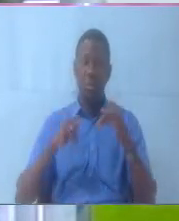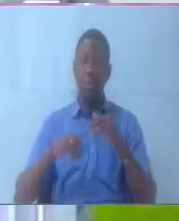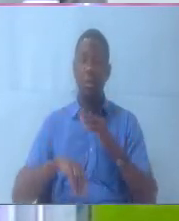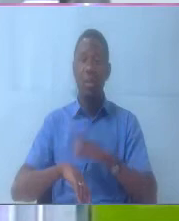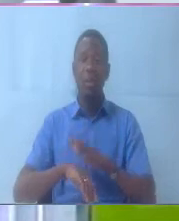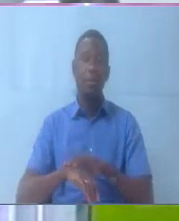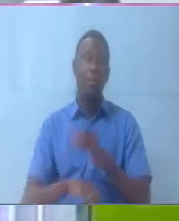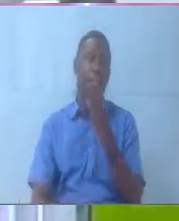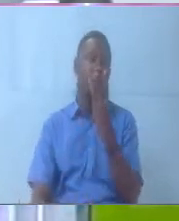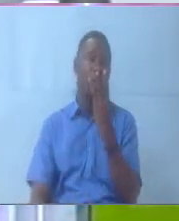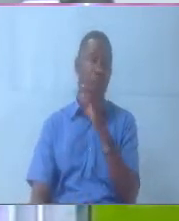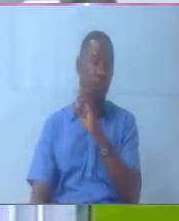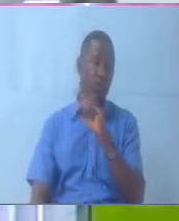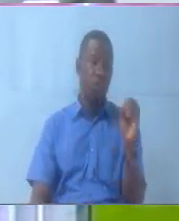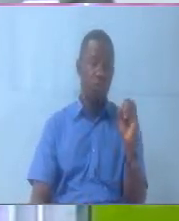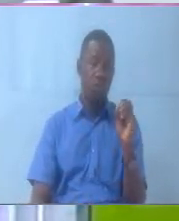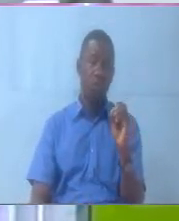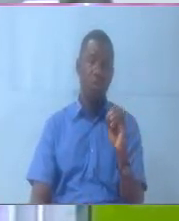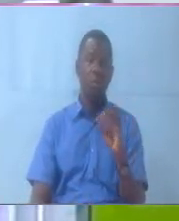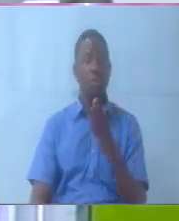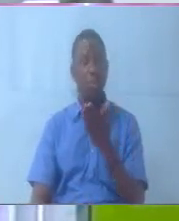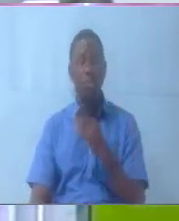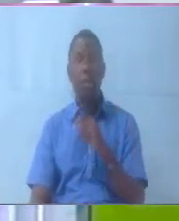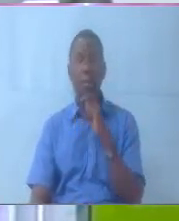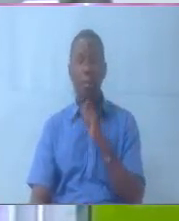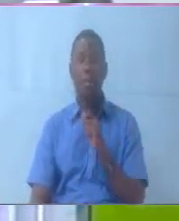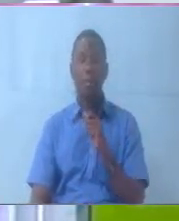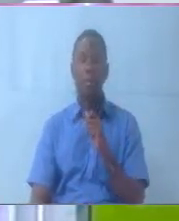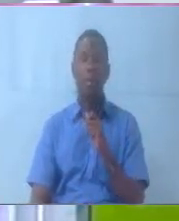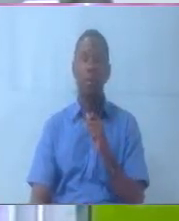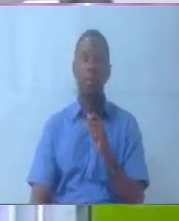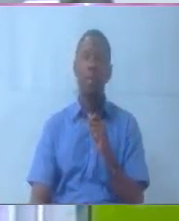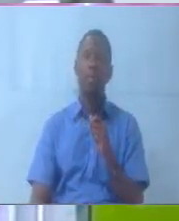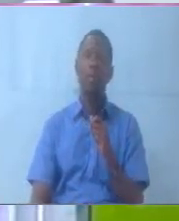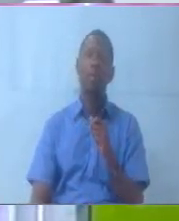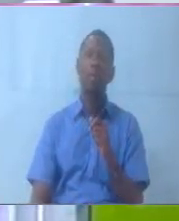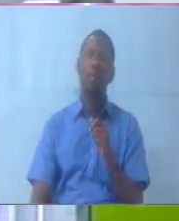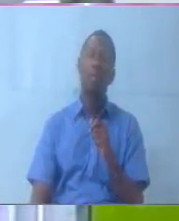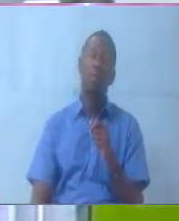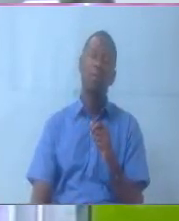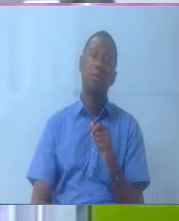So perhaps maybe, Mr. Chair, today we will take a shorter break,